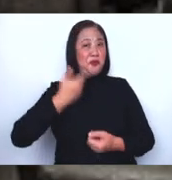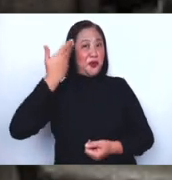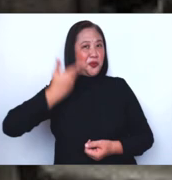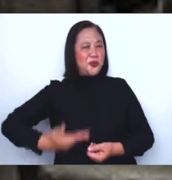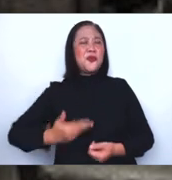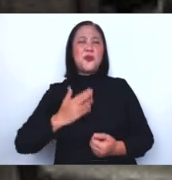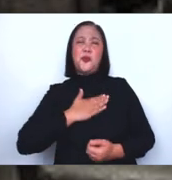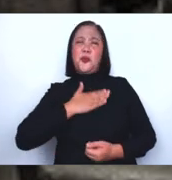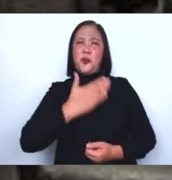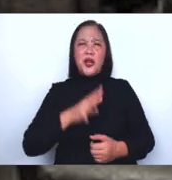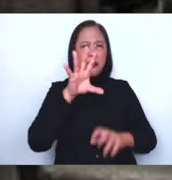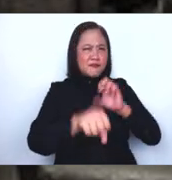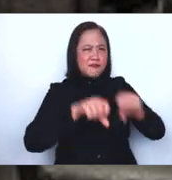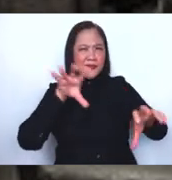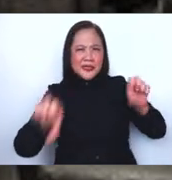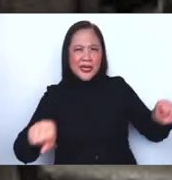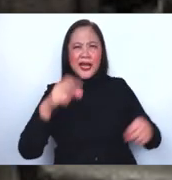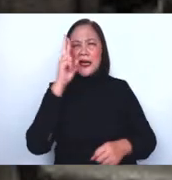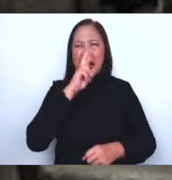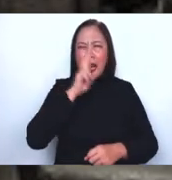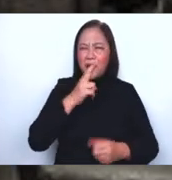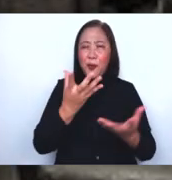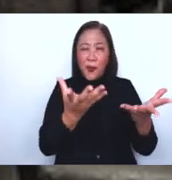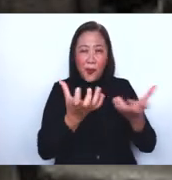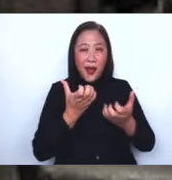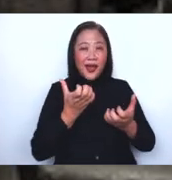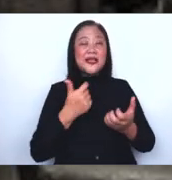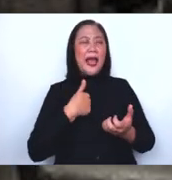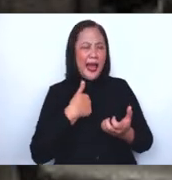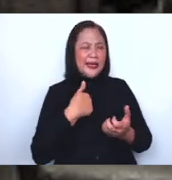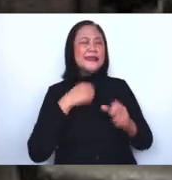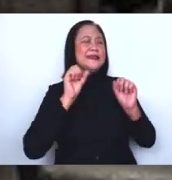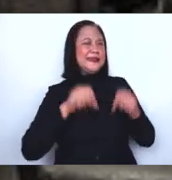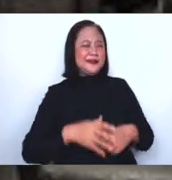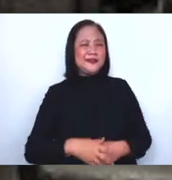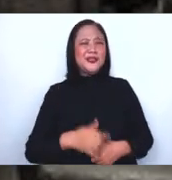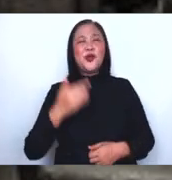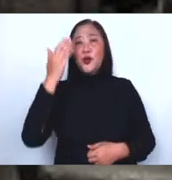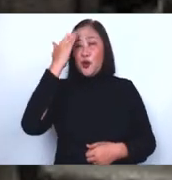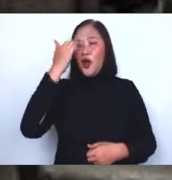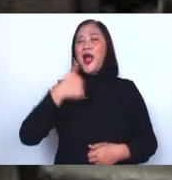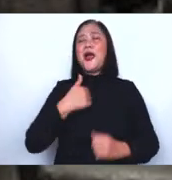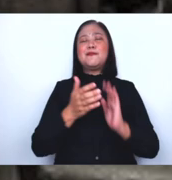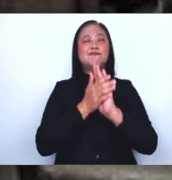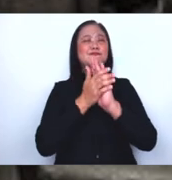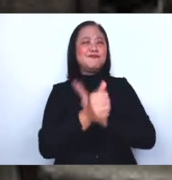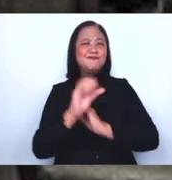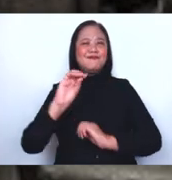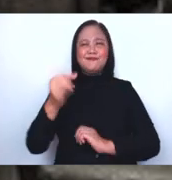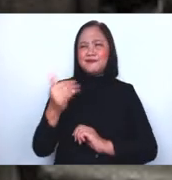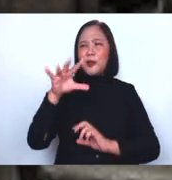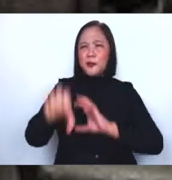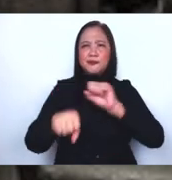who is willing to catch as many rats as they want. And you know how well I do it.